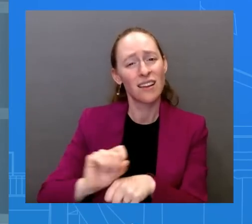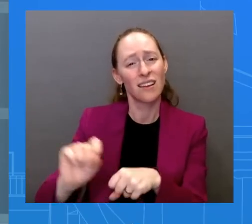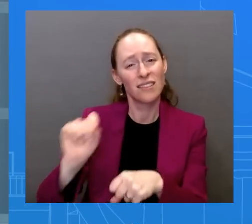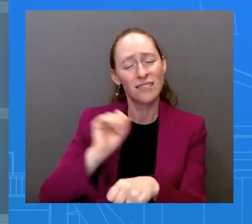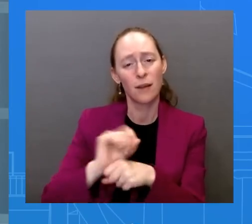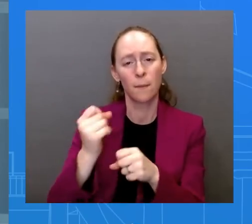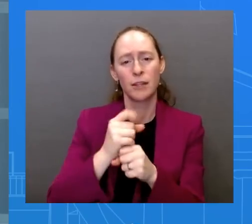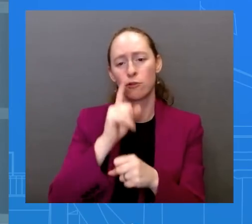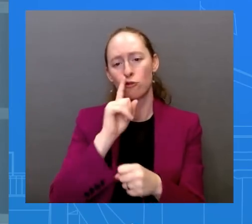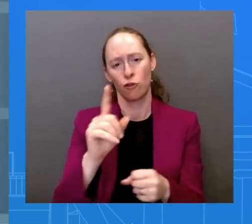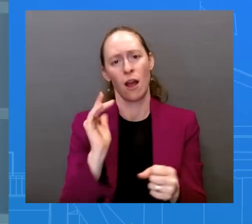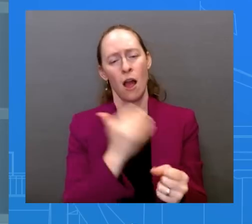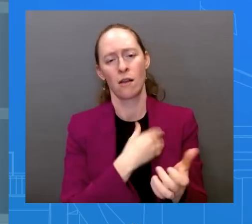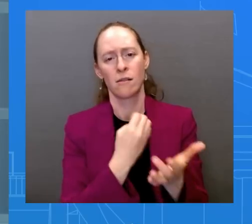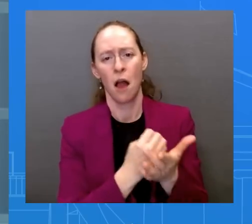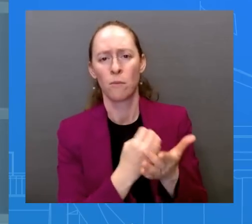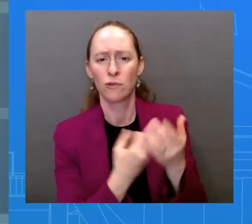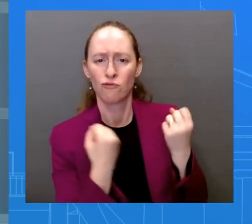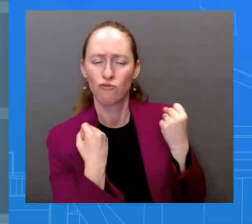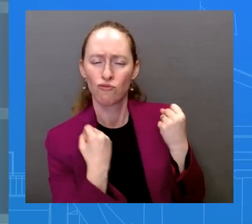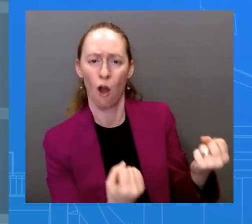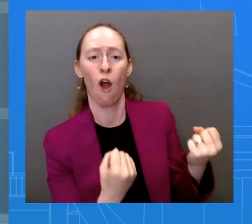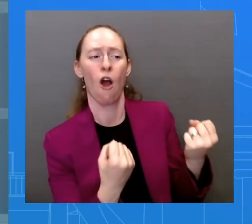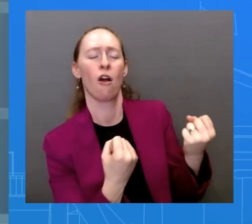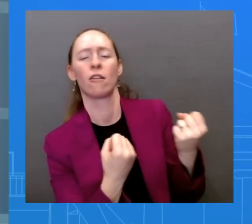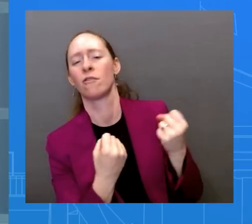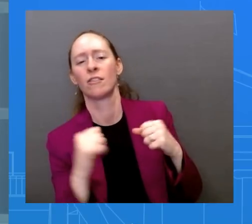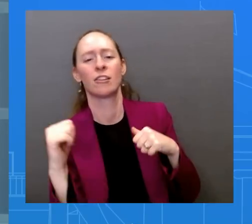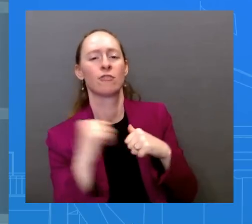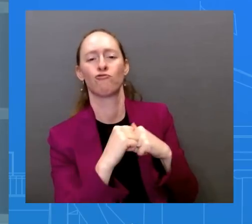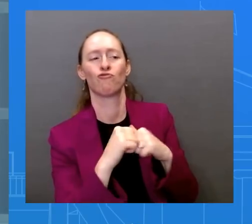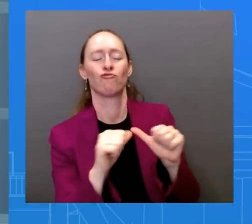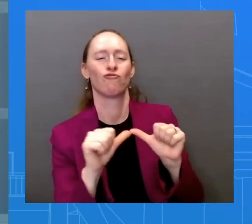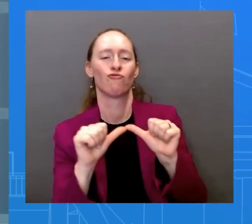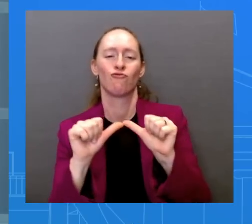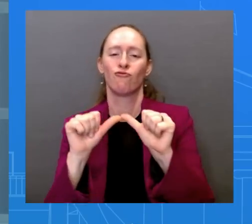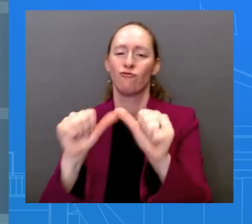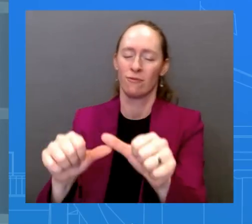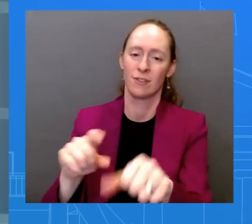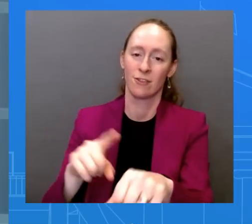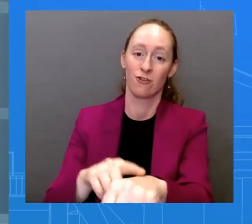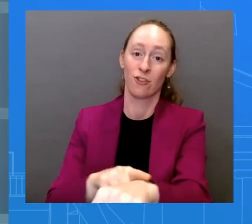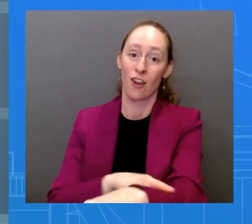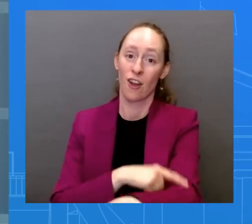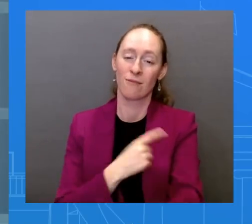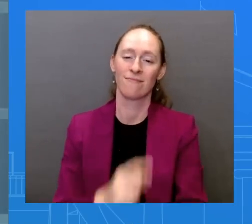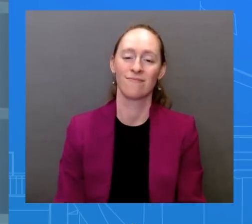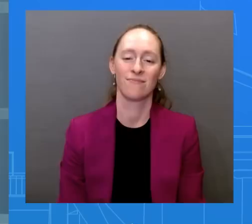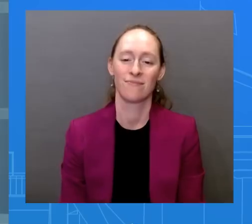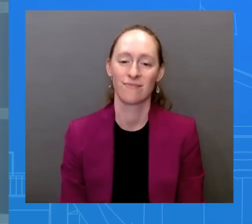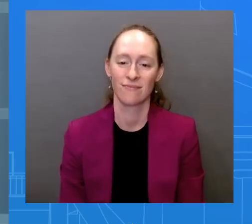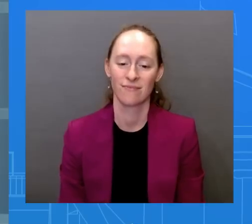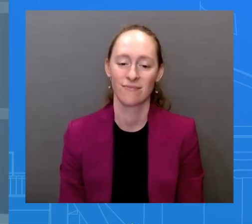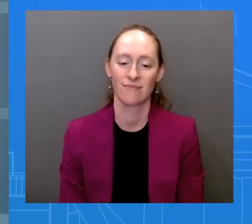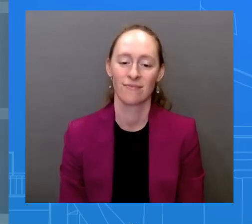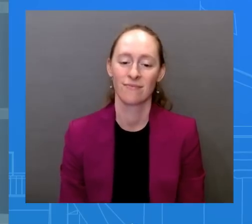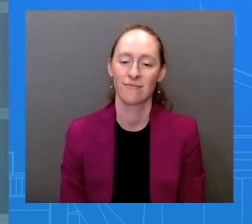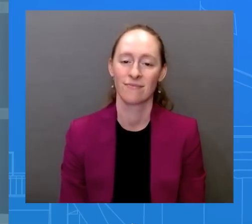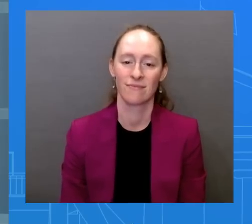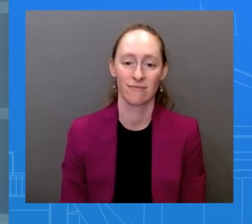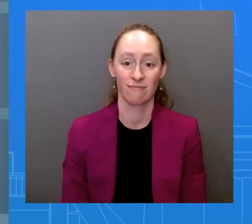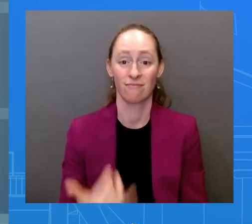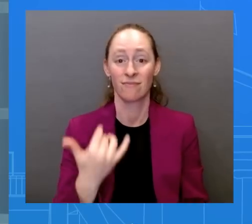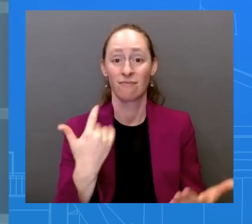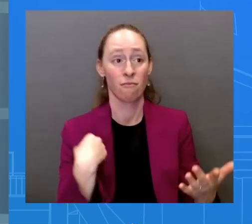come. So again, we feel that we're in a better position to deal with the global challenges, and I'll leave it there.